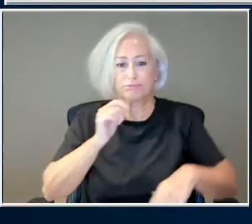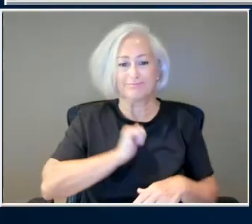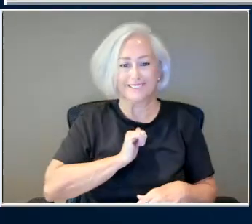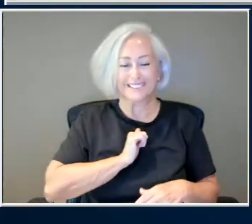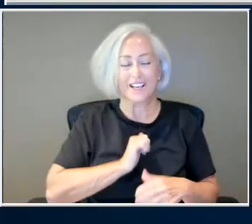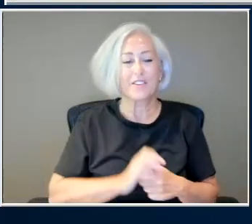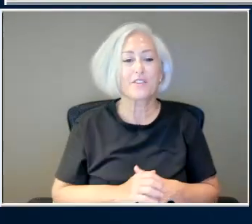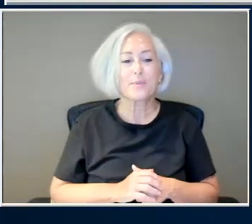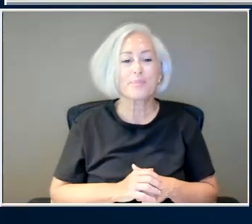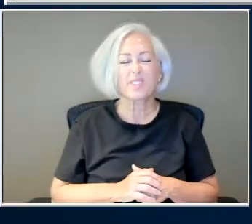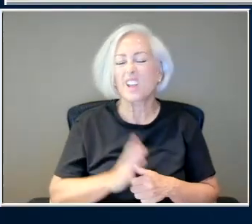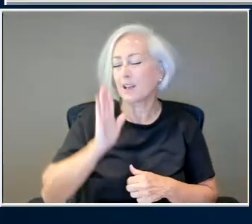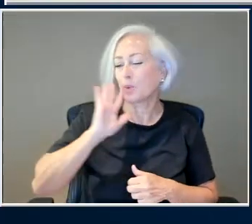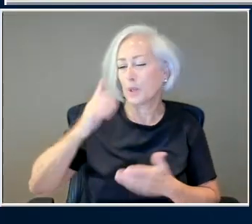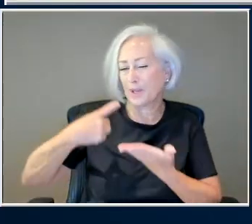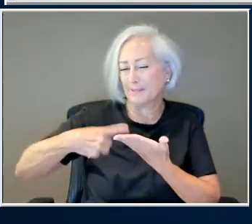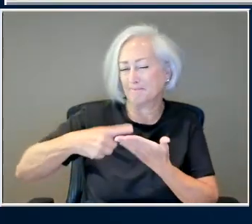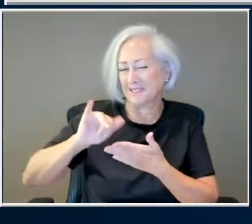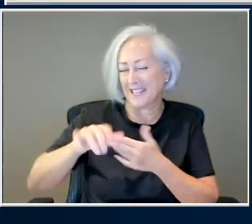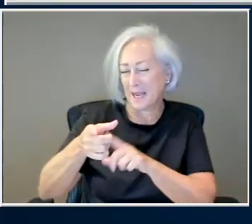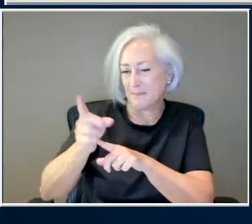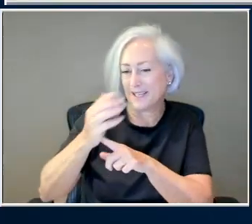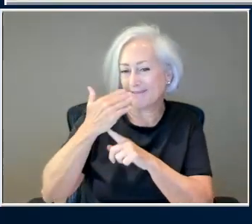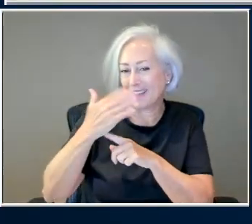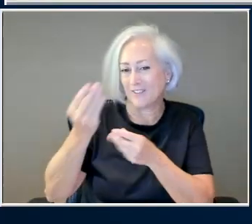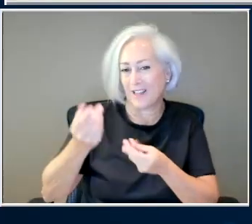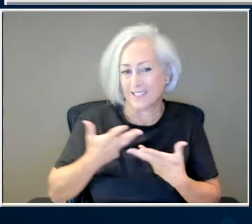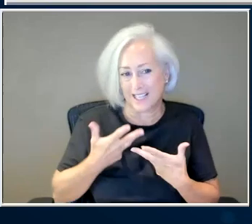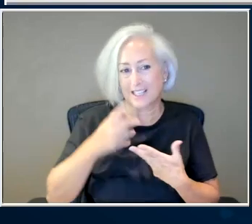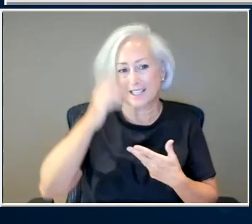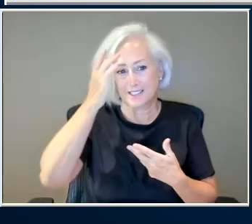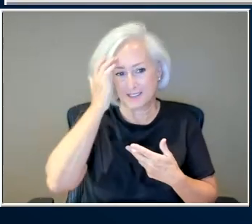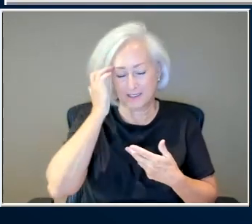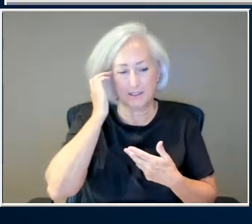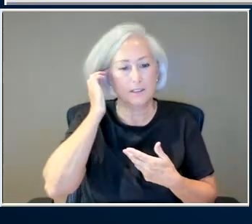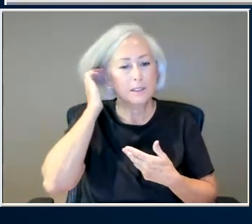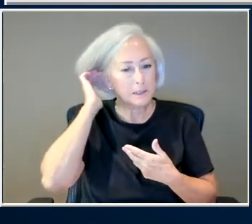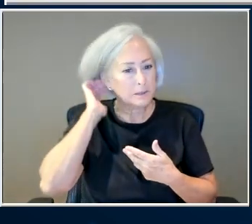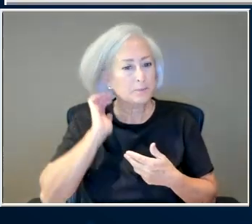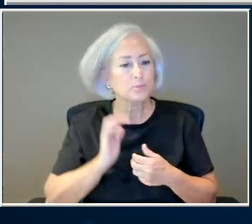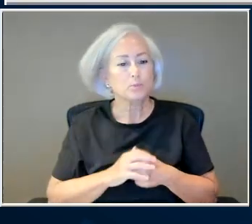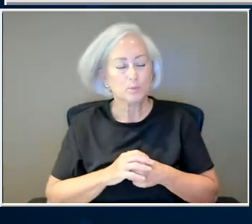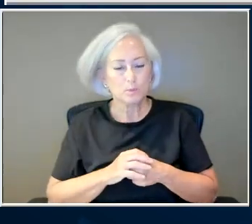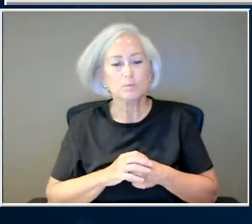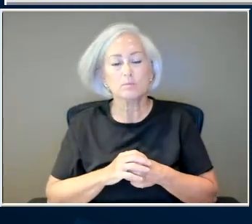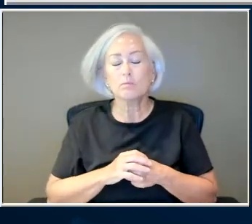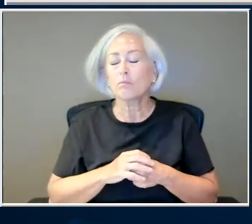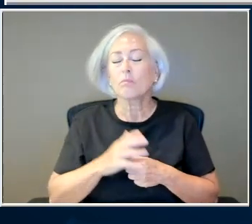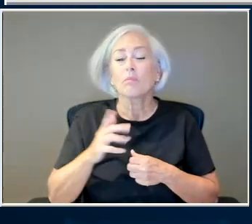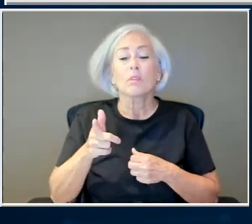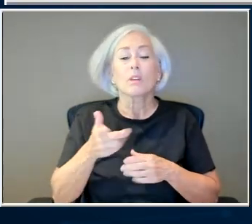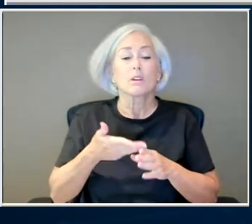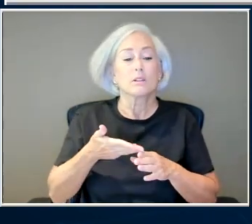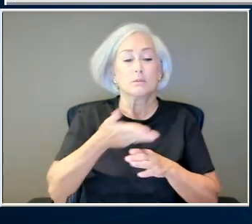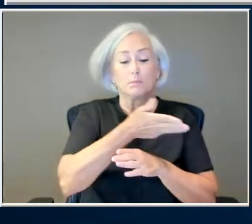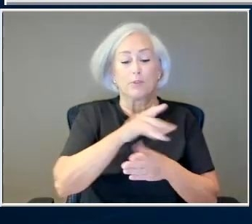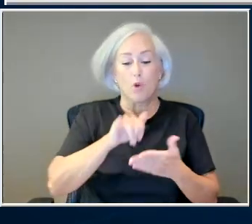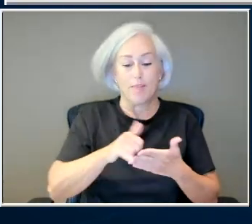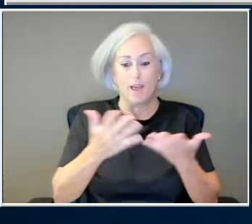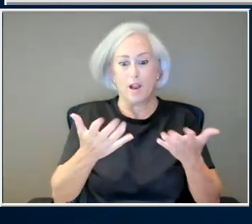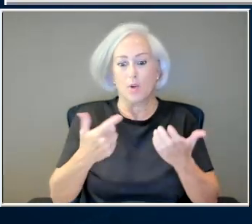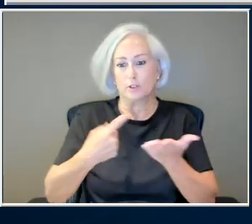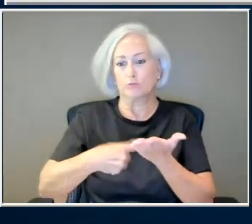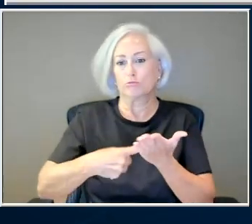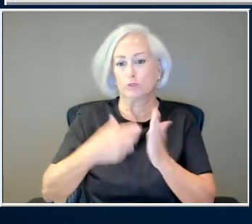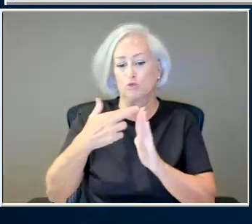talk about that here in just a moment. Thank you for bringing that up and being candid about that. In the meantime, because we want to talk about registry while we're on that subject, what